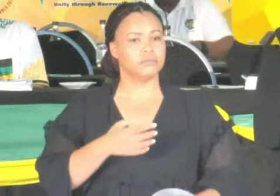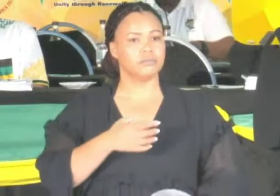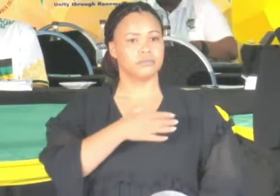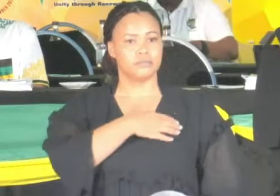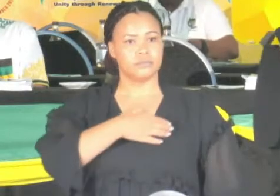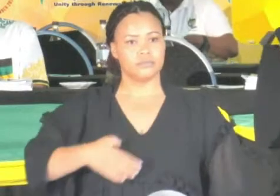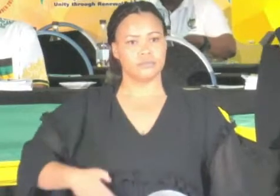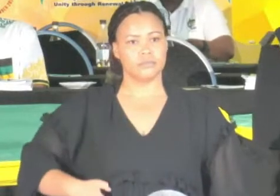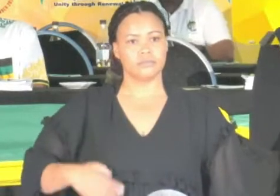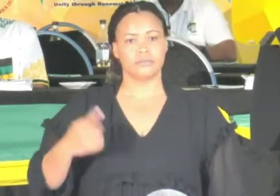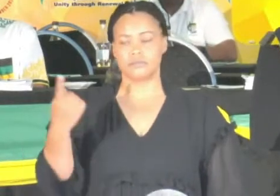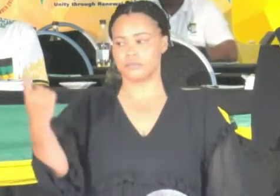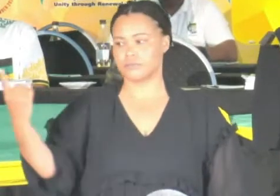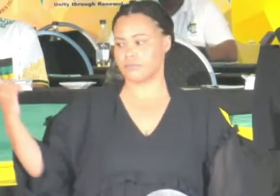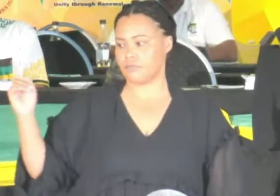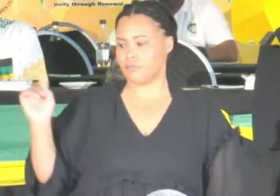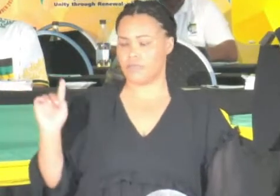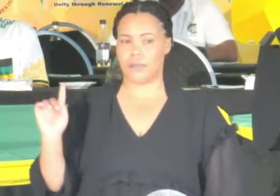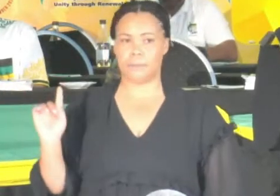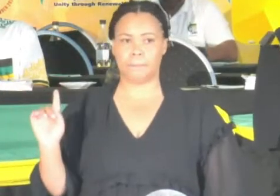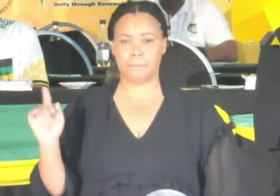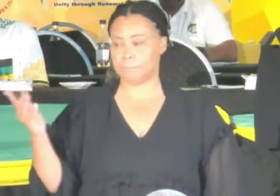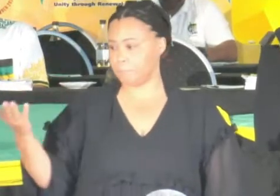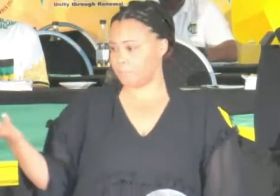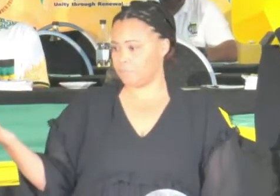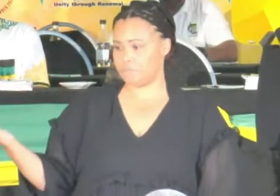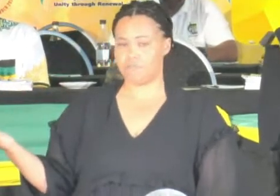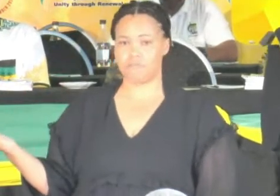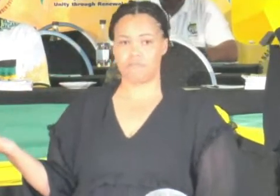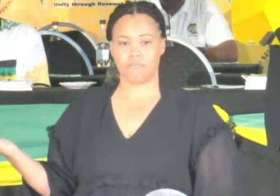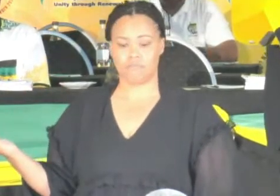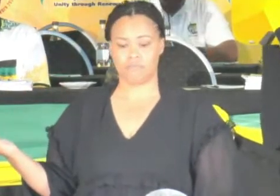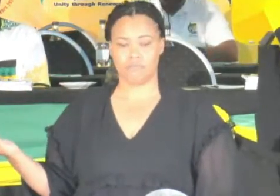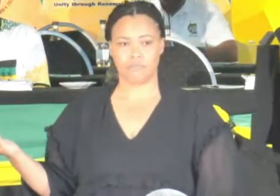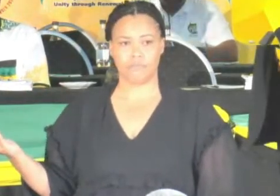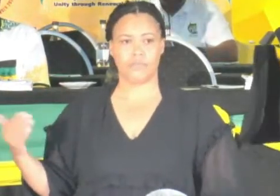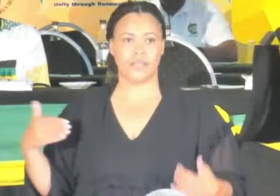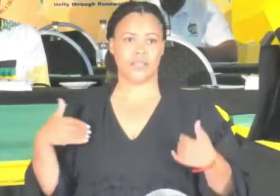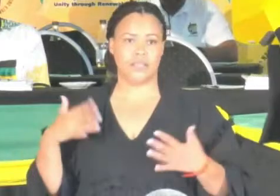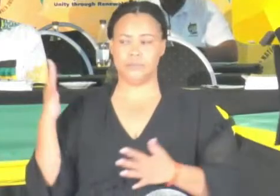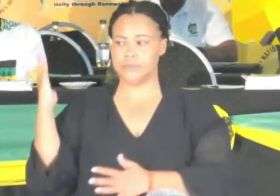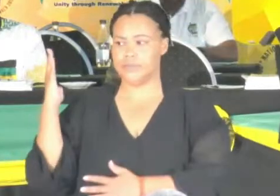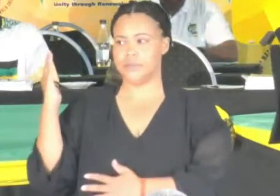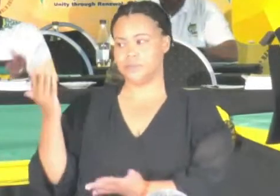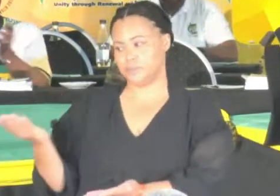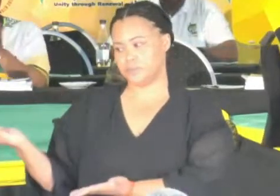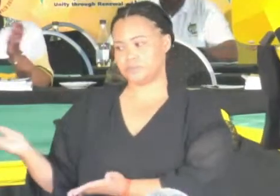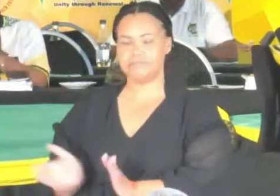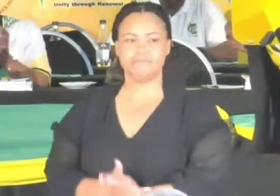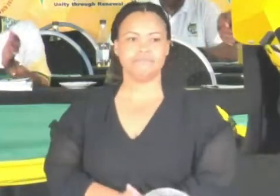President, may you please give us opening remarks.